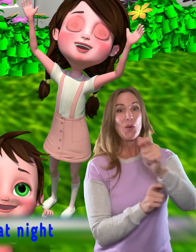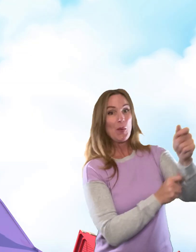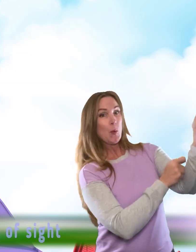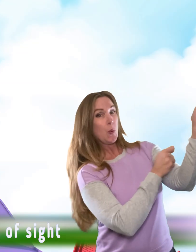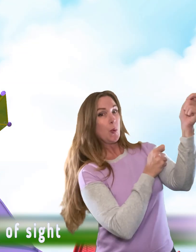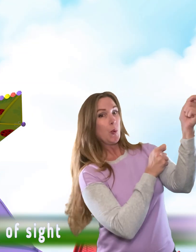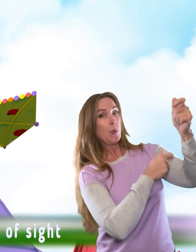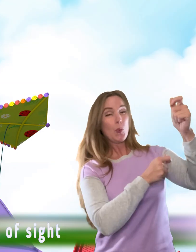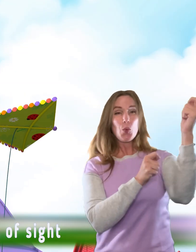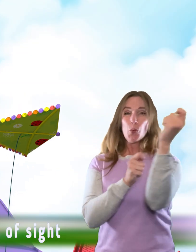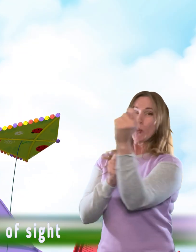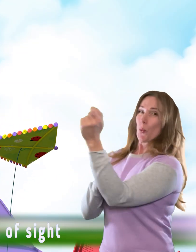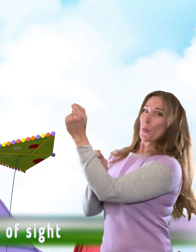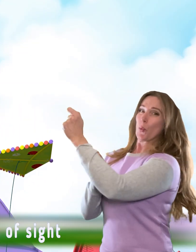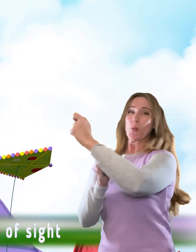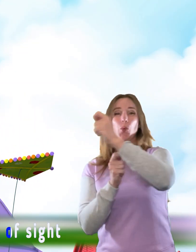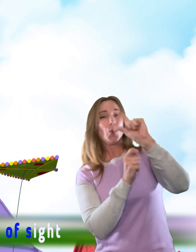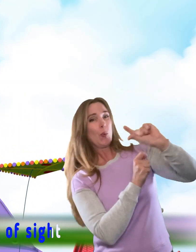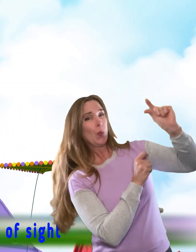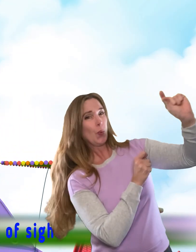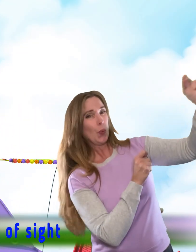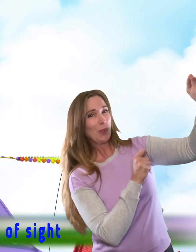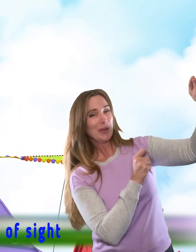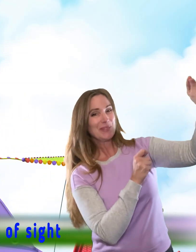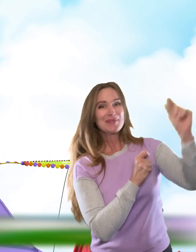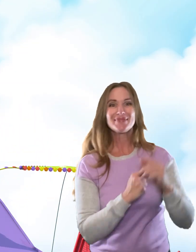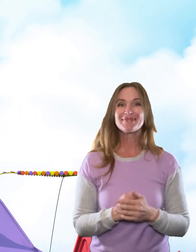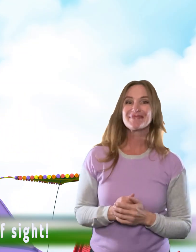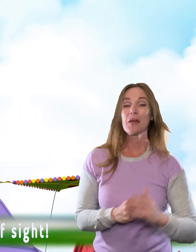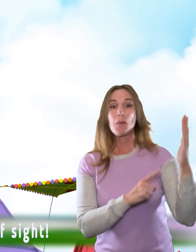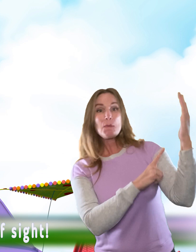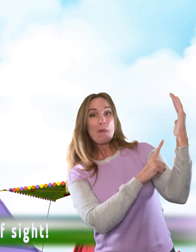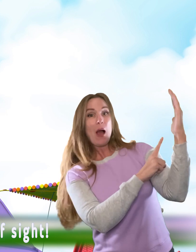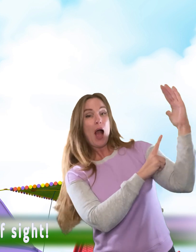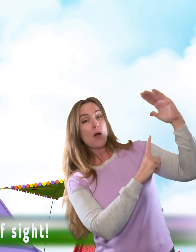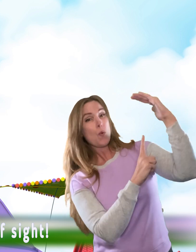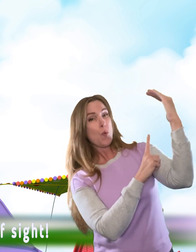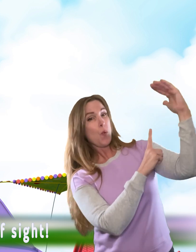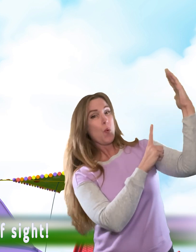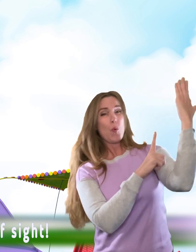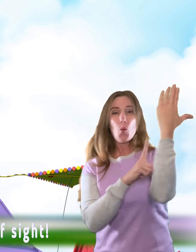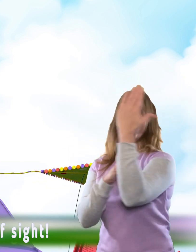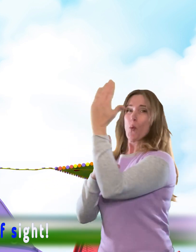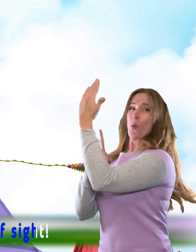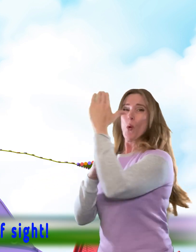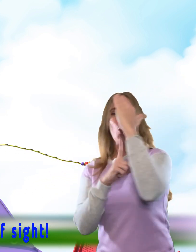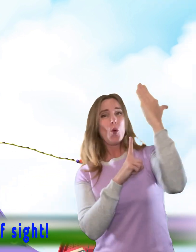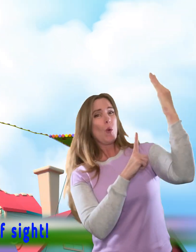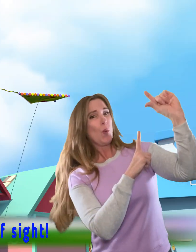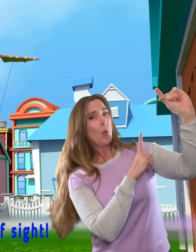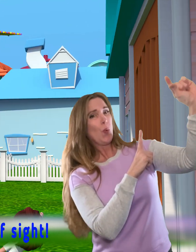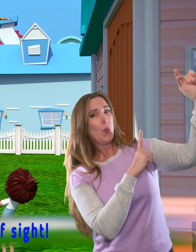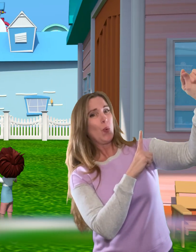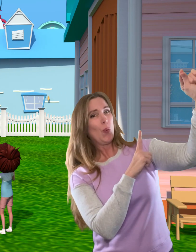night. Here we go with the kite flying out of sight. Here we go with the kite flying